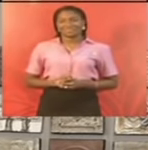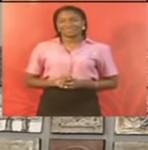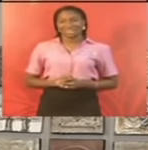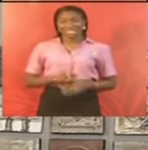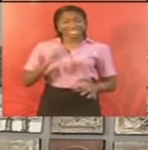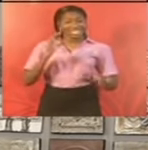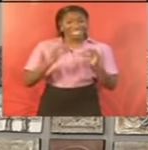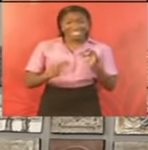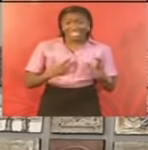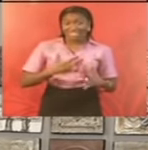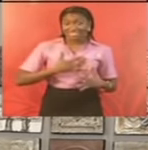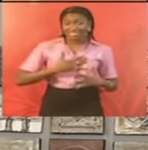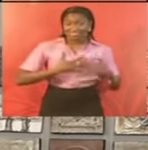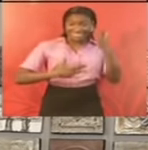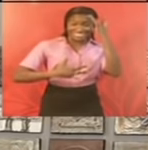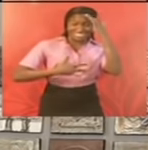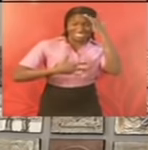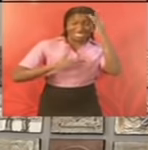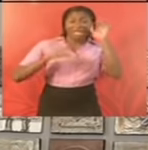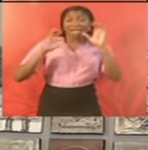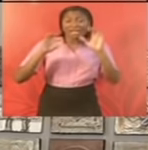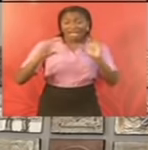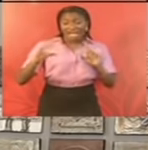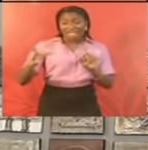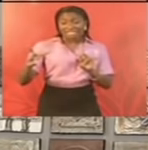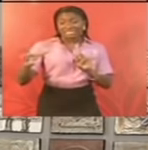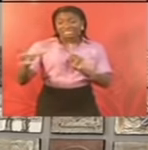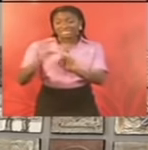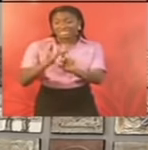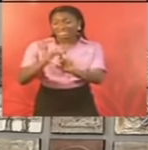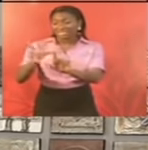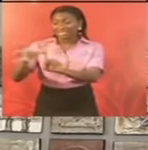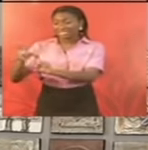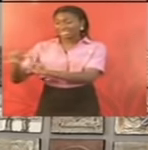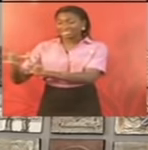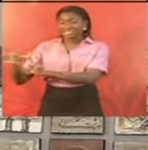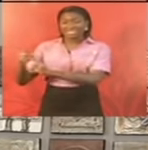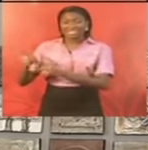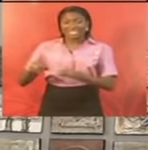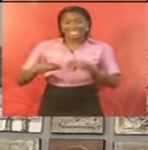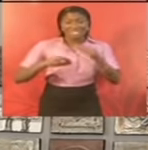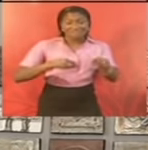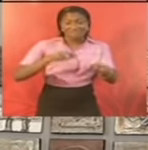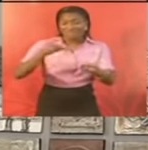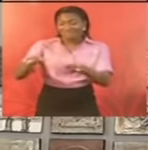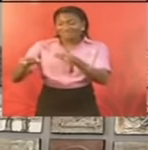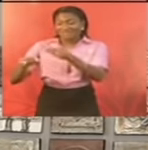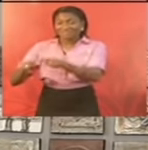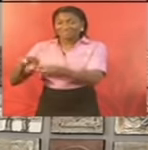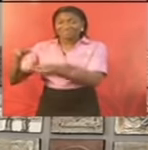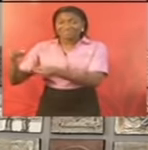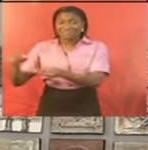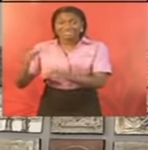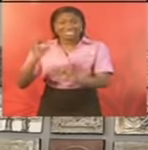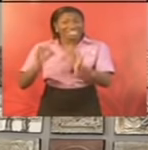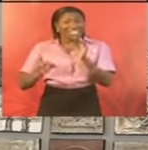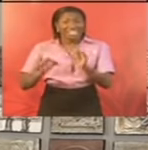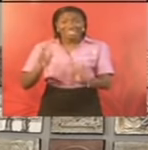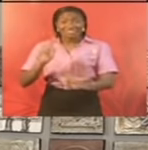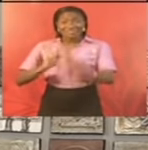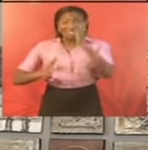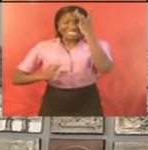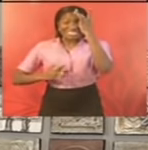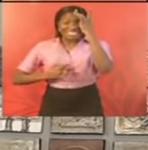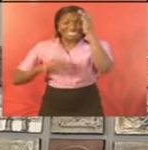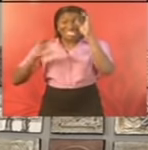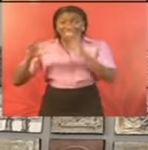else does put everyone at risk, and where vulnerable people are exposed, vulnerable people can have more serious